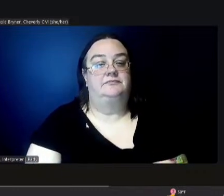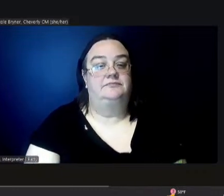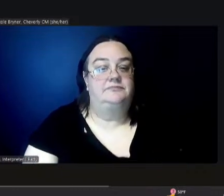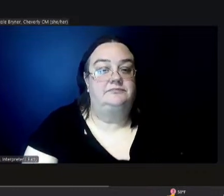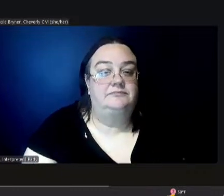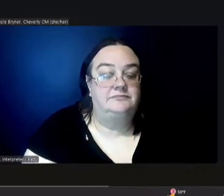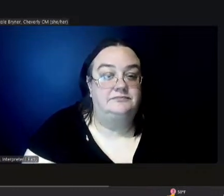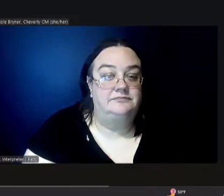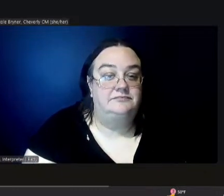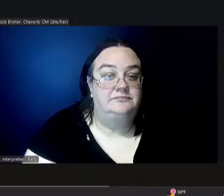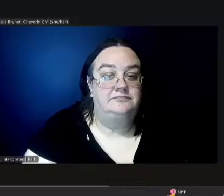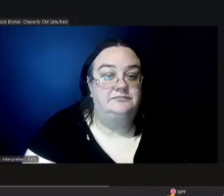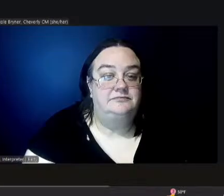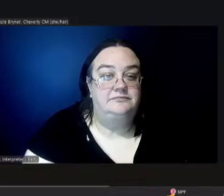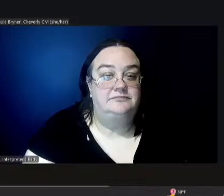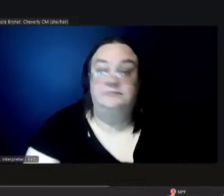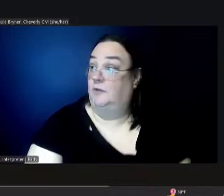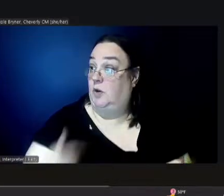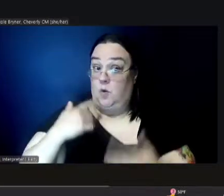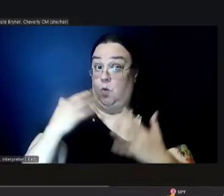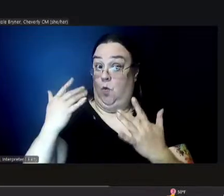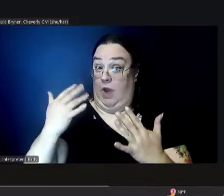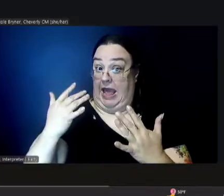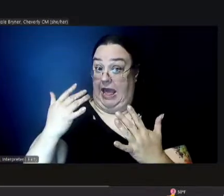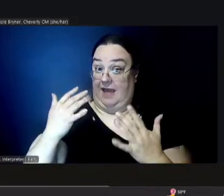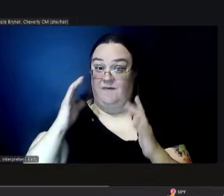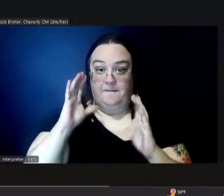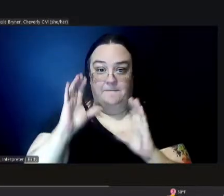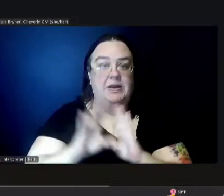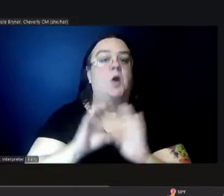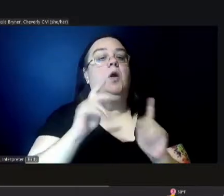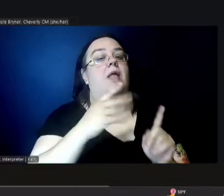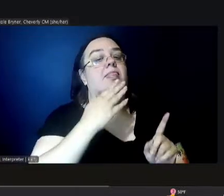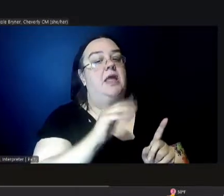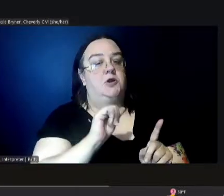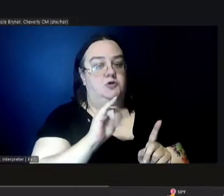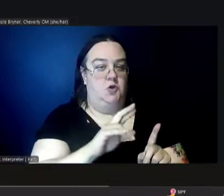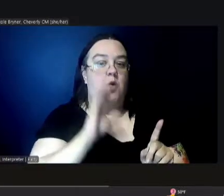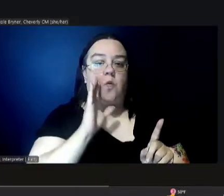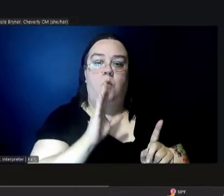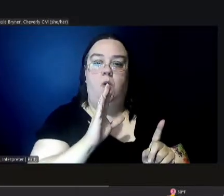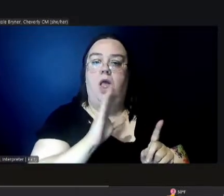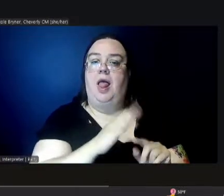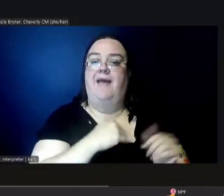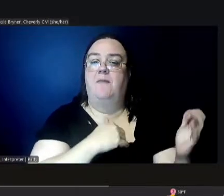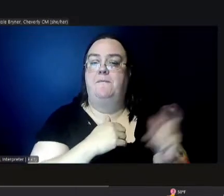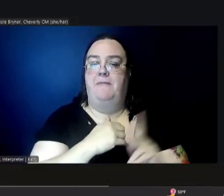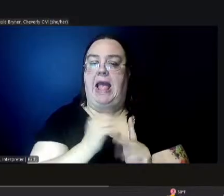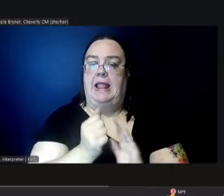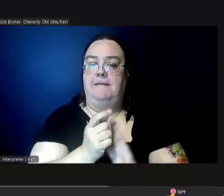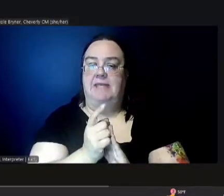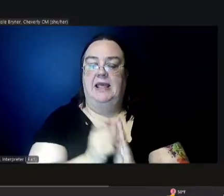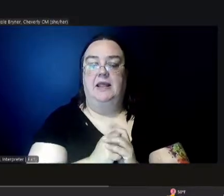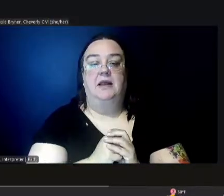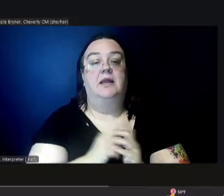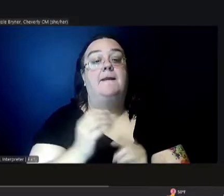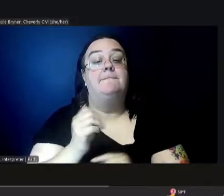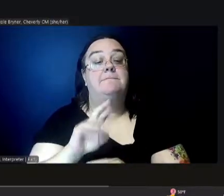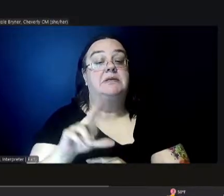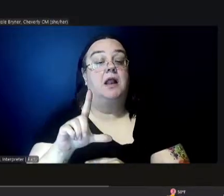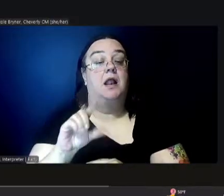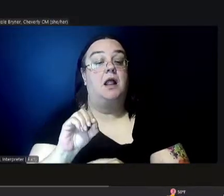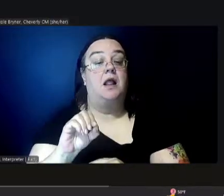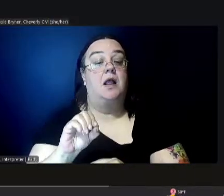You want to wait for pictures? Okay. All right, thank you, sir. We'll get back to you in a minute. Mr. Walker, Officer